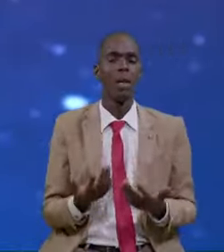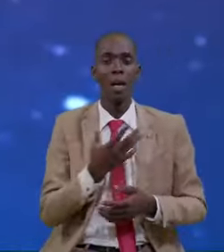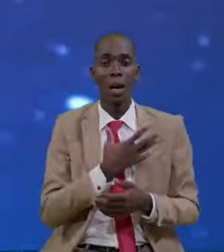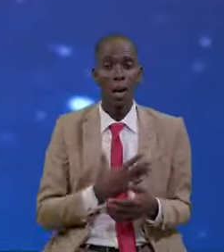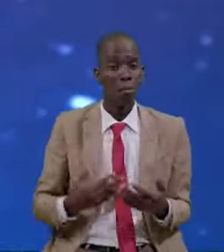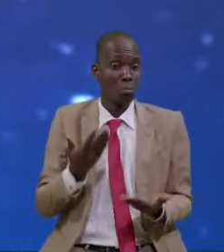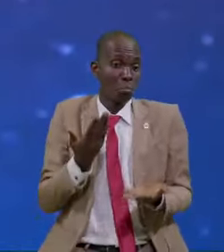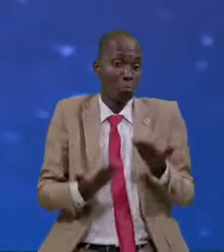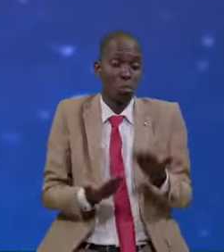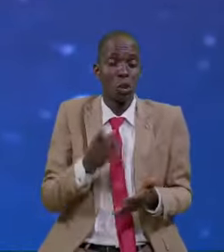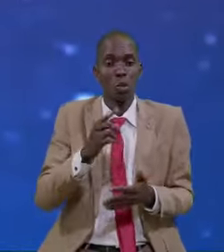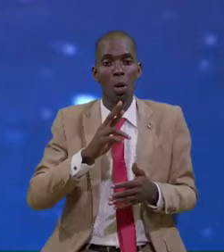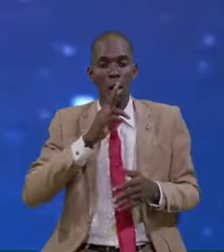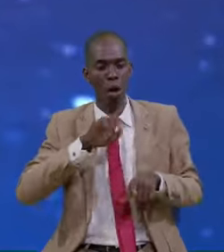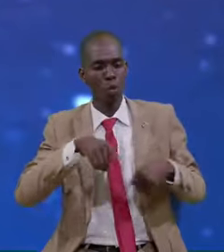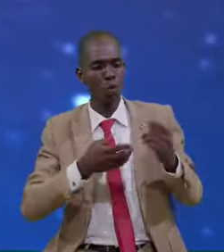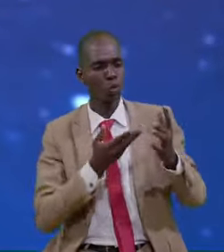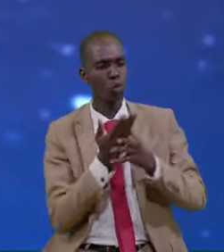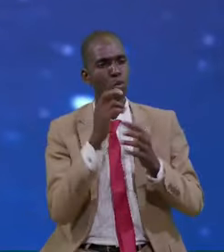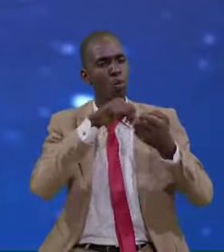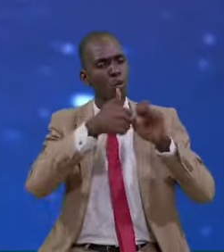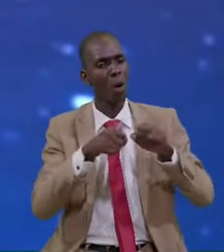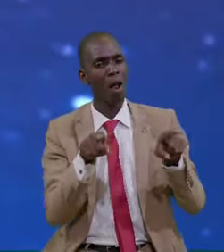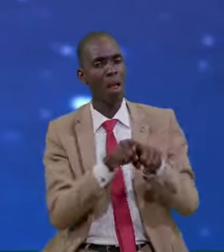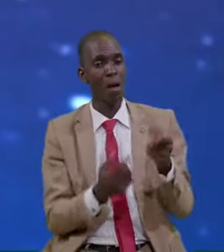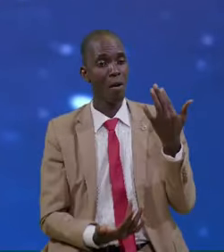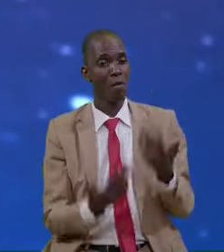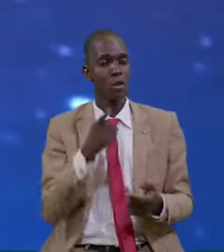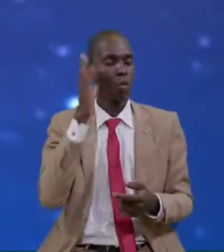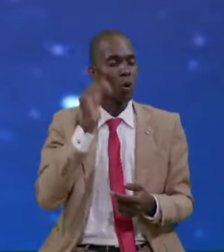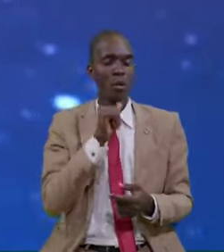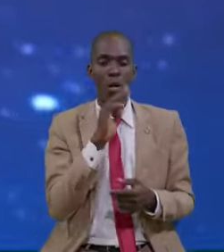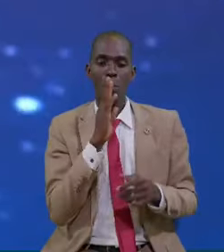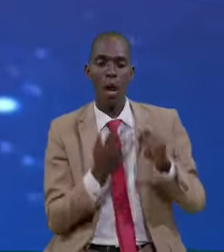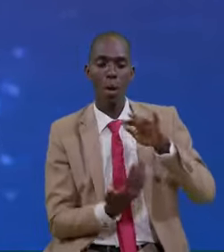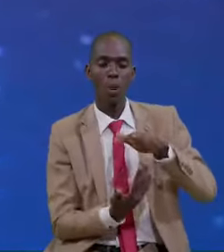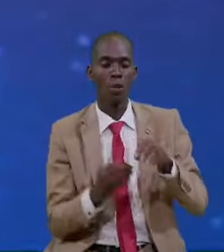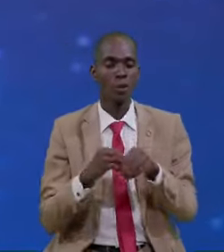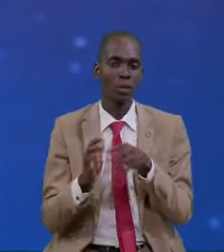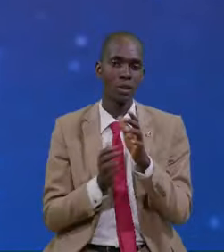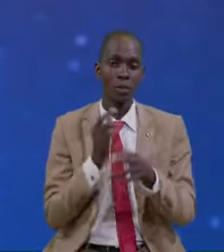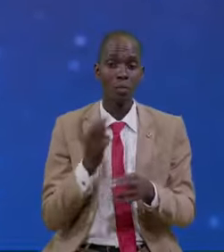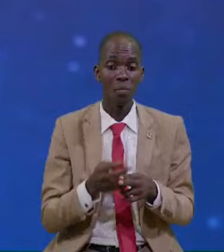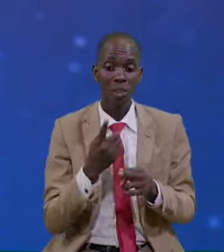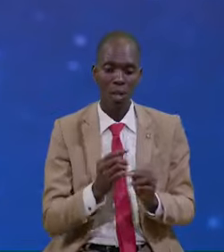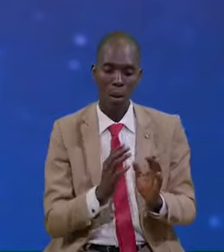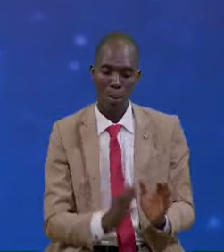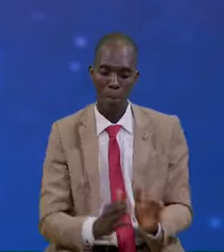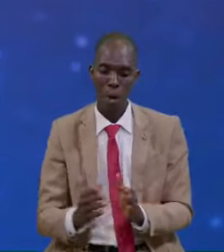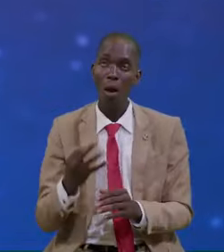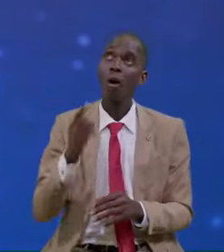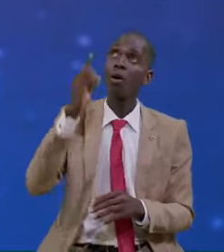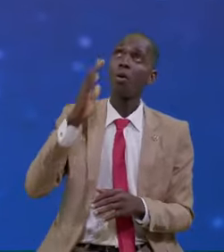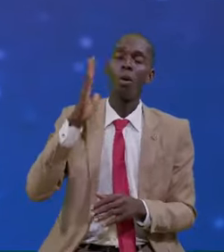you are passing through fire, you will not be burnt in Jesus' name. The plan of God will not be